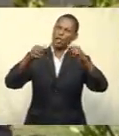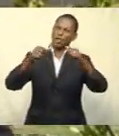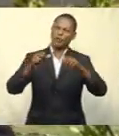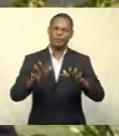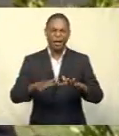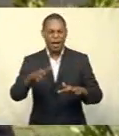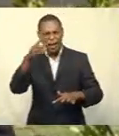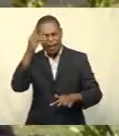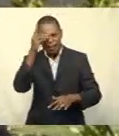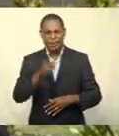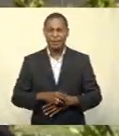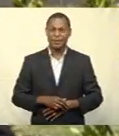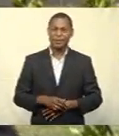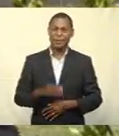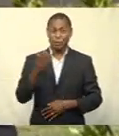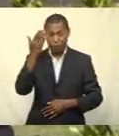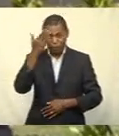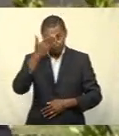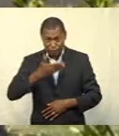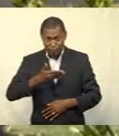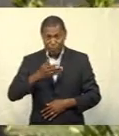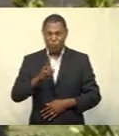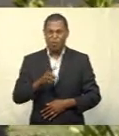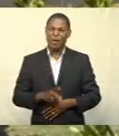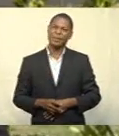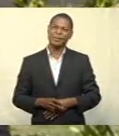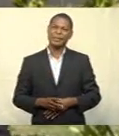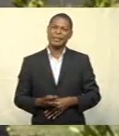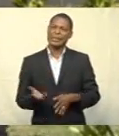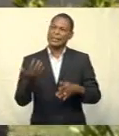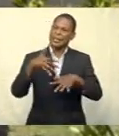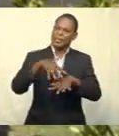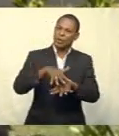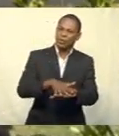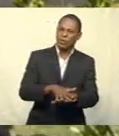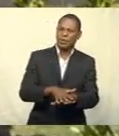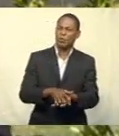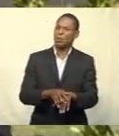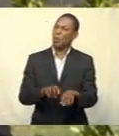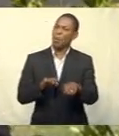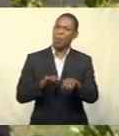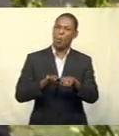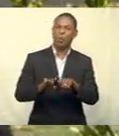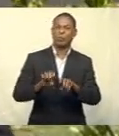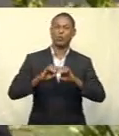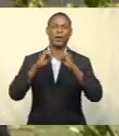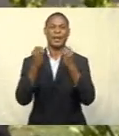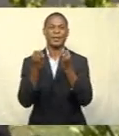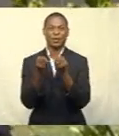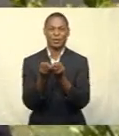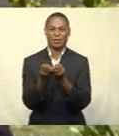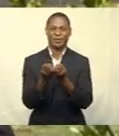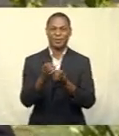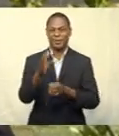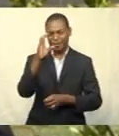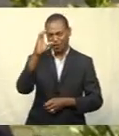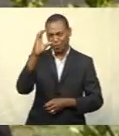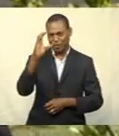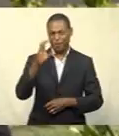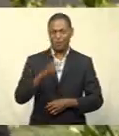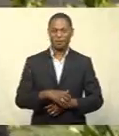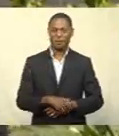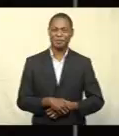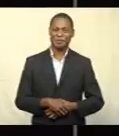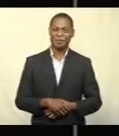visually impaired students have now become a part of major organizations across the country. Jeshulal,